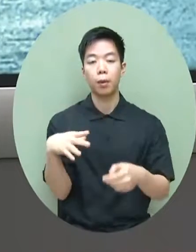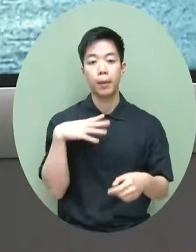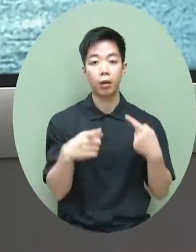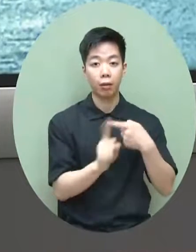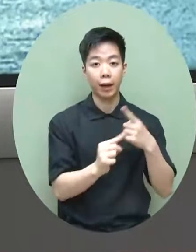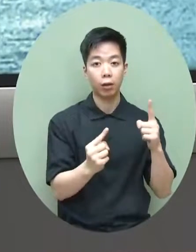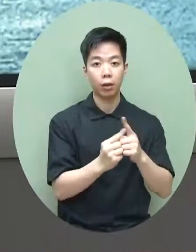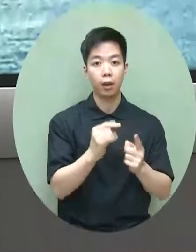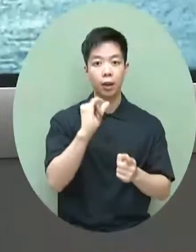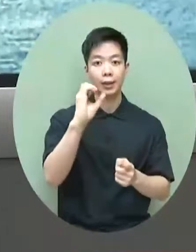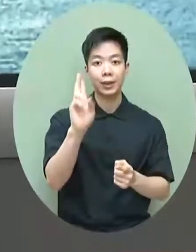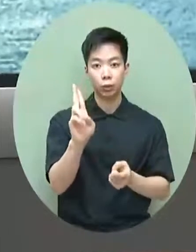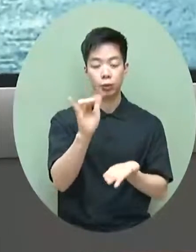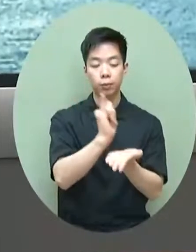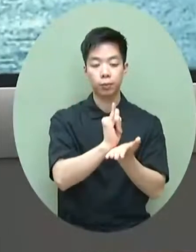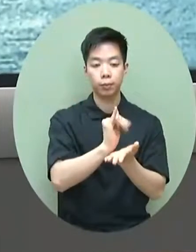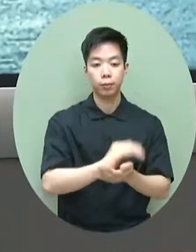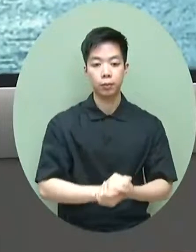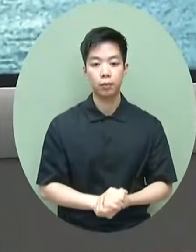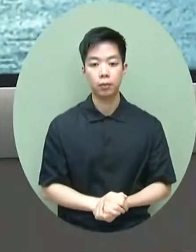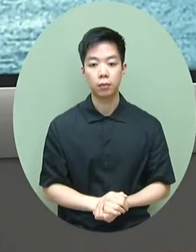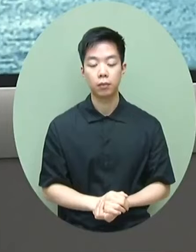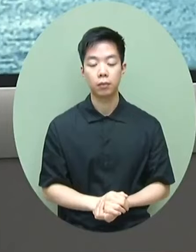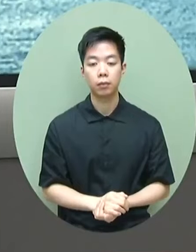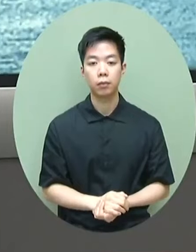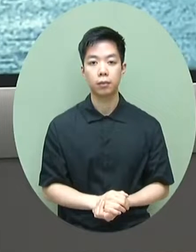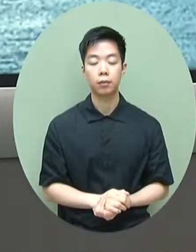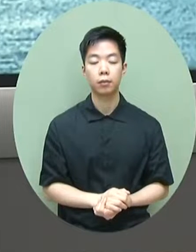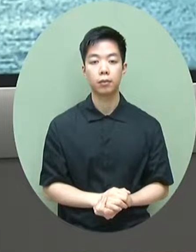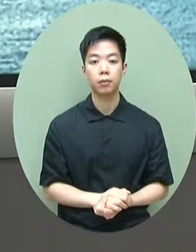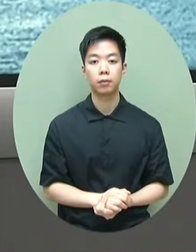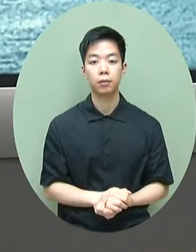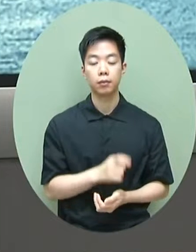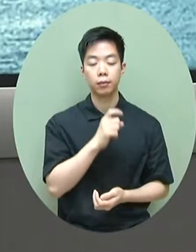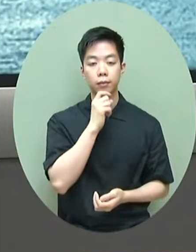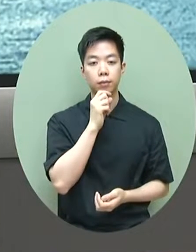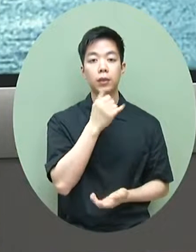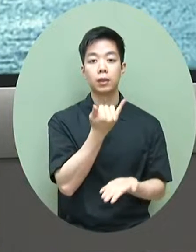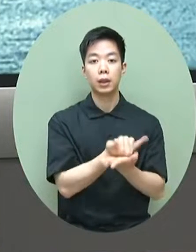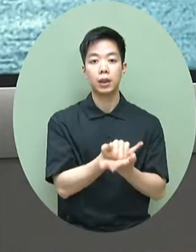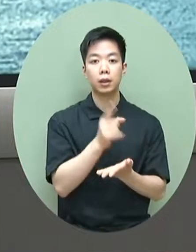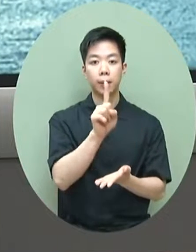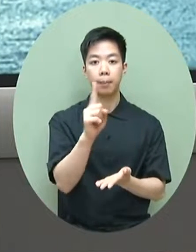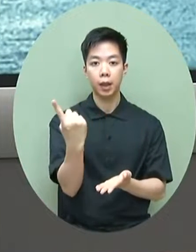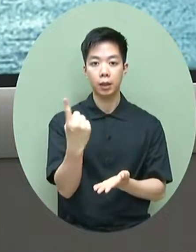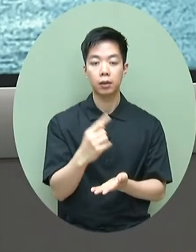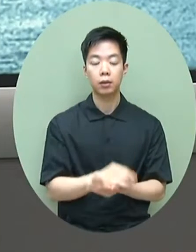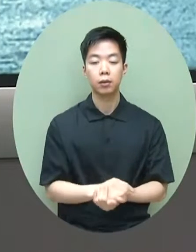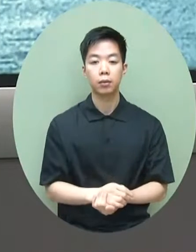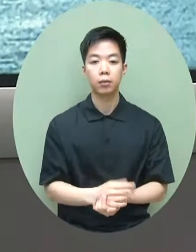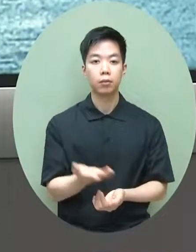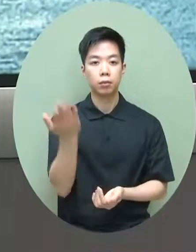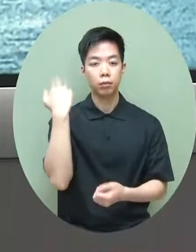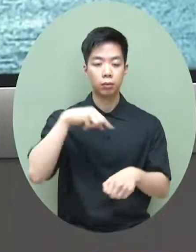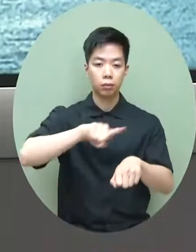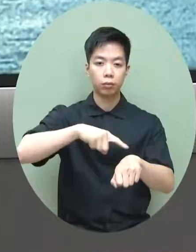patients in critical conditions are receiving treatment in ICU so far. There are also 11 cases of deaths reported. They